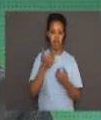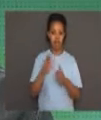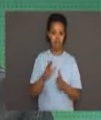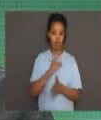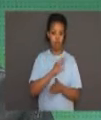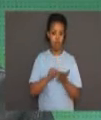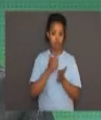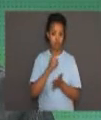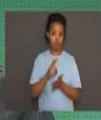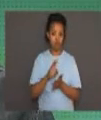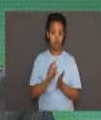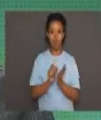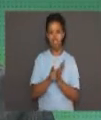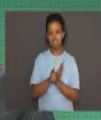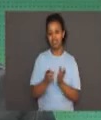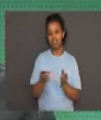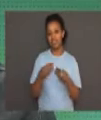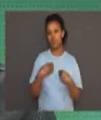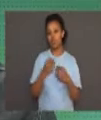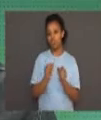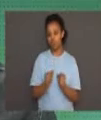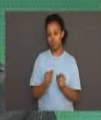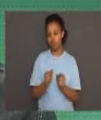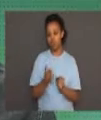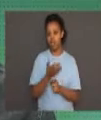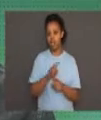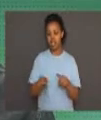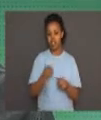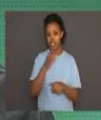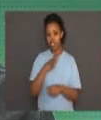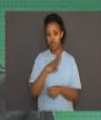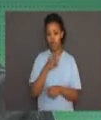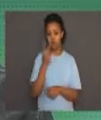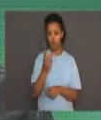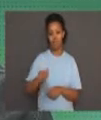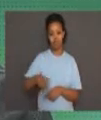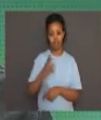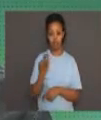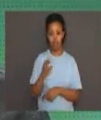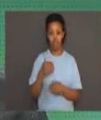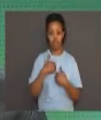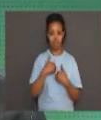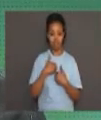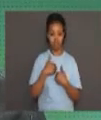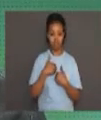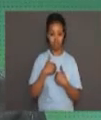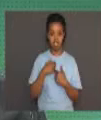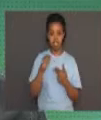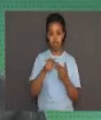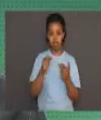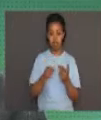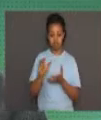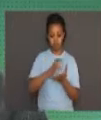undesirable traits. However, when humans choose two plants or animals to be